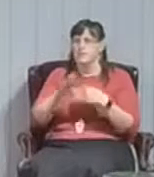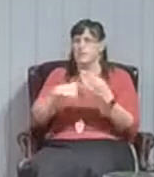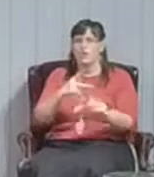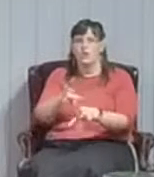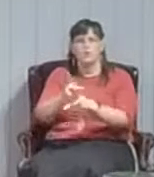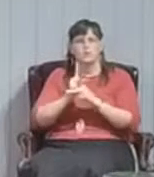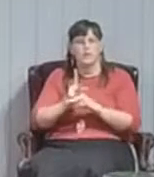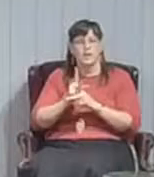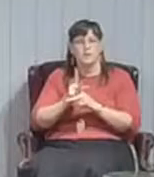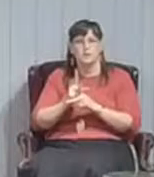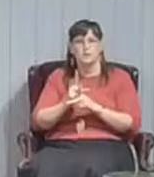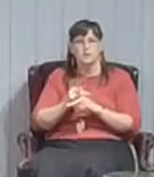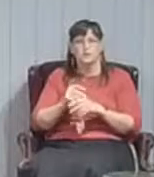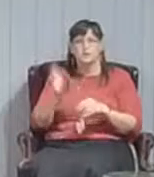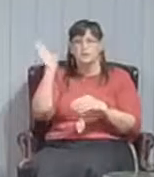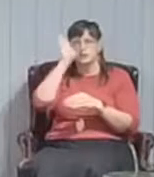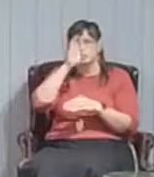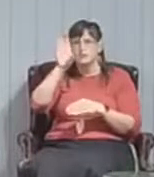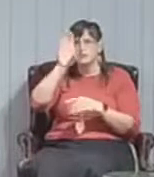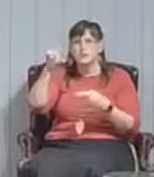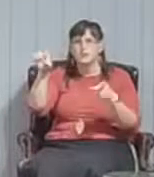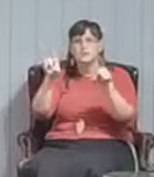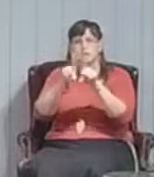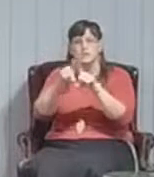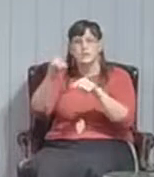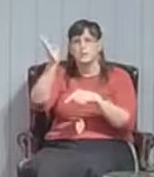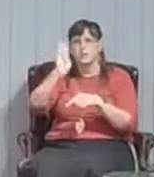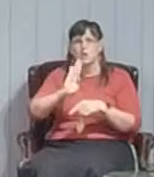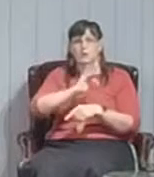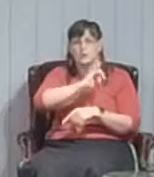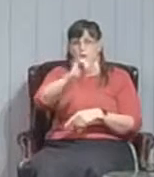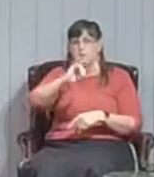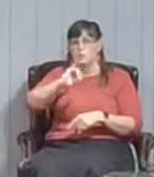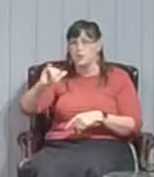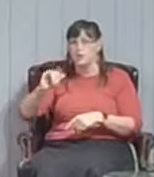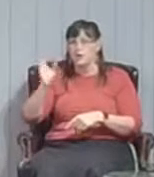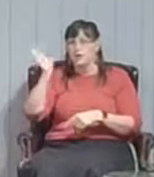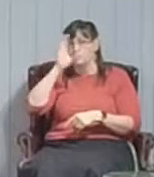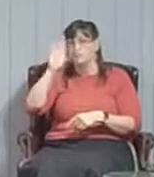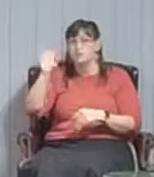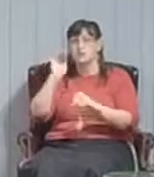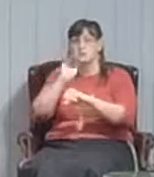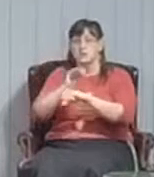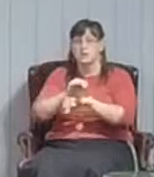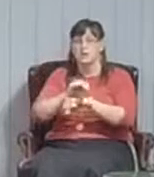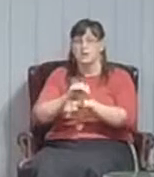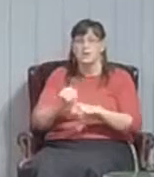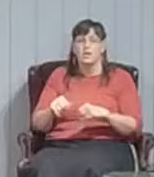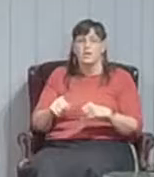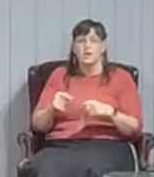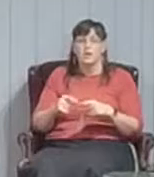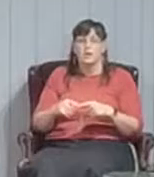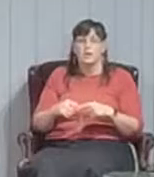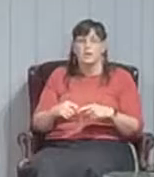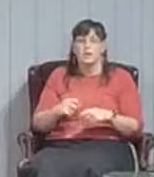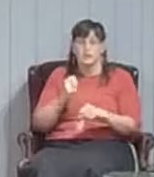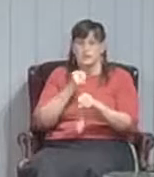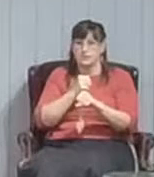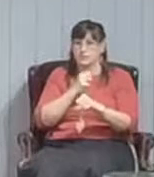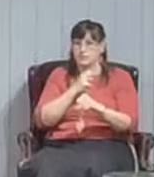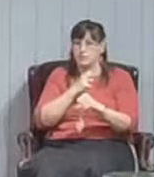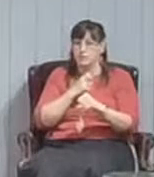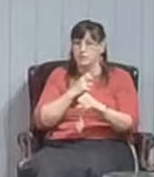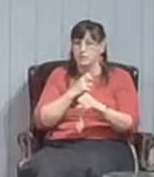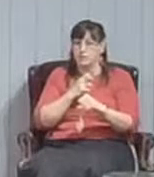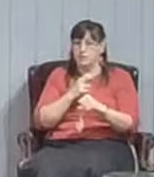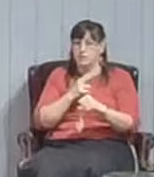to seek the same God that you and I seek tonight. And it takes some careful consideration and some pretty solid convictions to